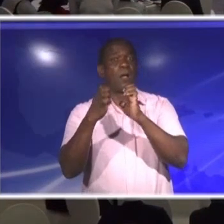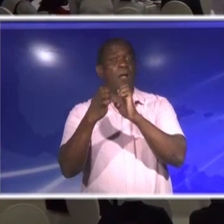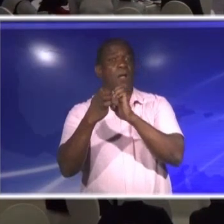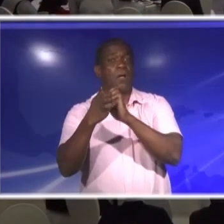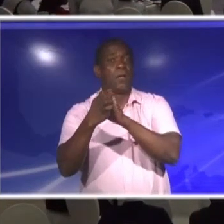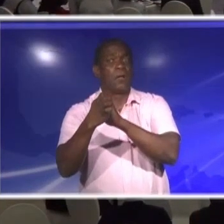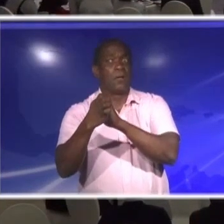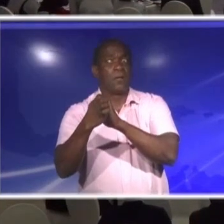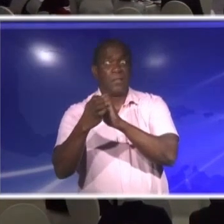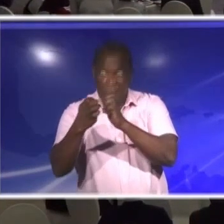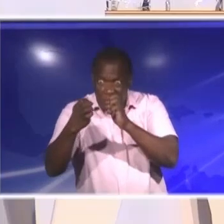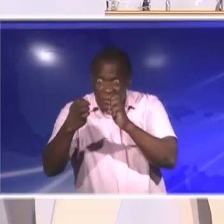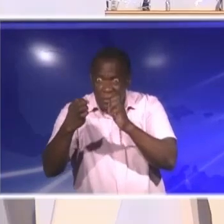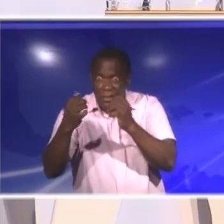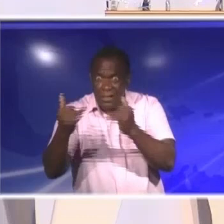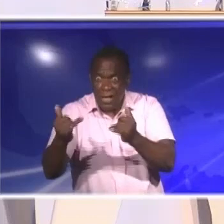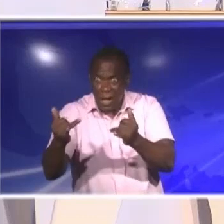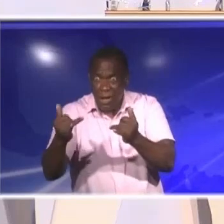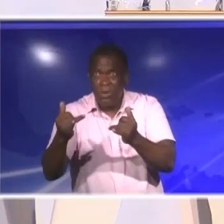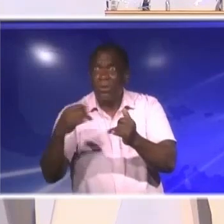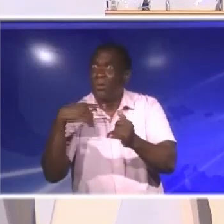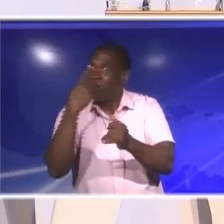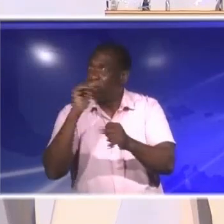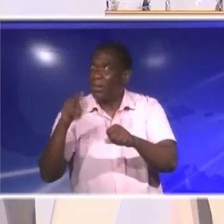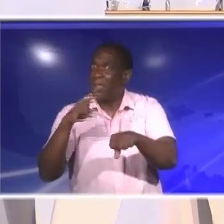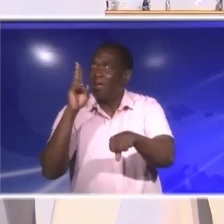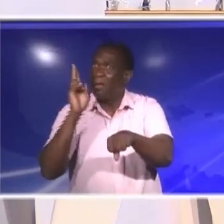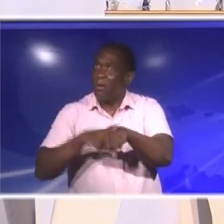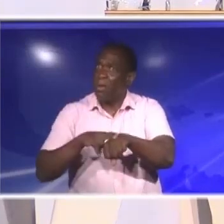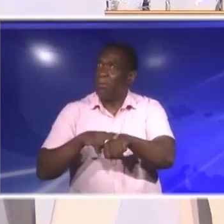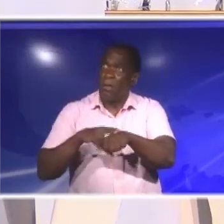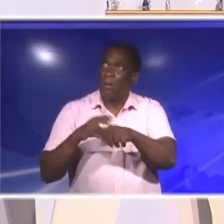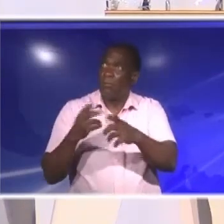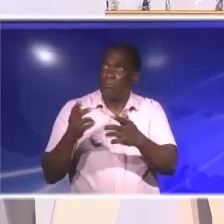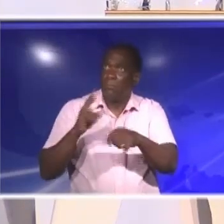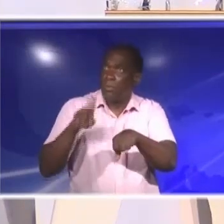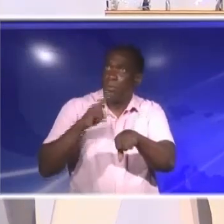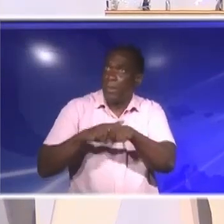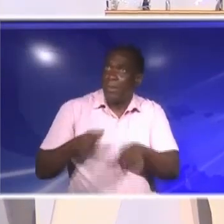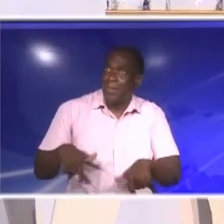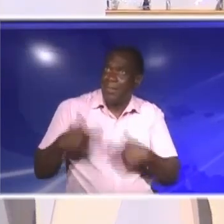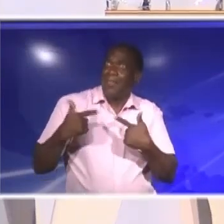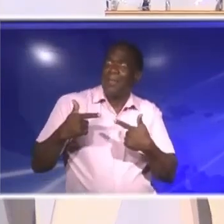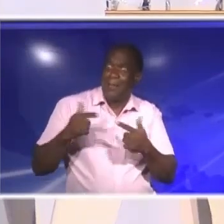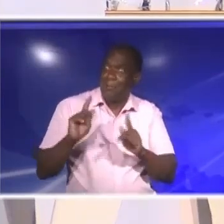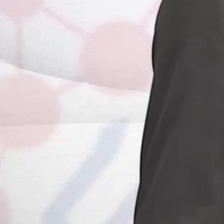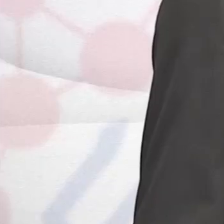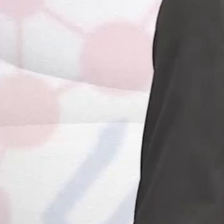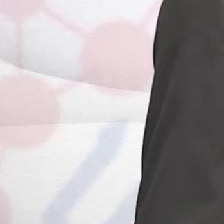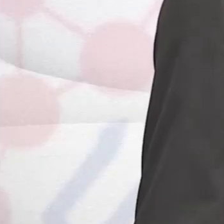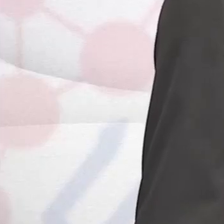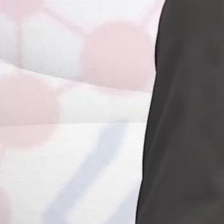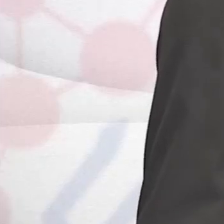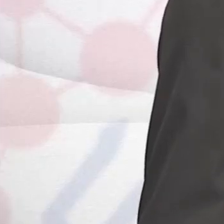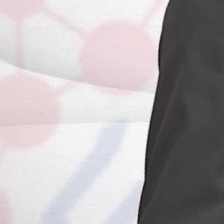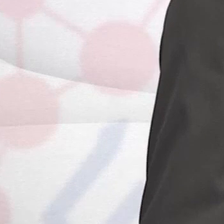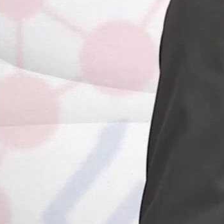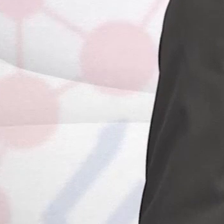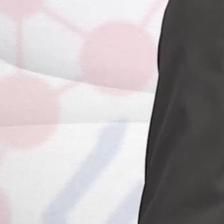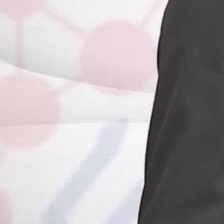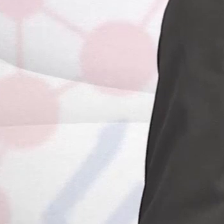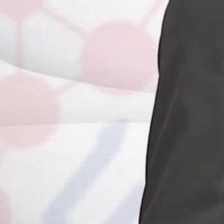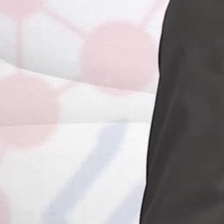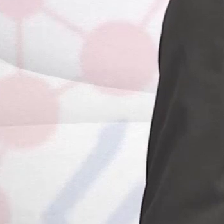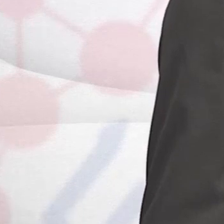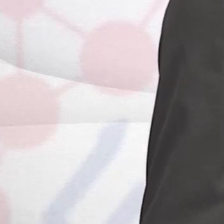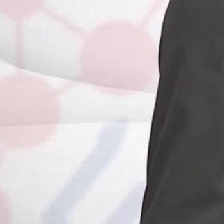participated in a panel discussion on regional crime. Terri-Ann Brown-Campbell, TTT News. In terms of looking